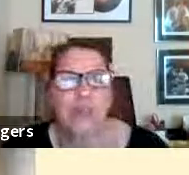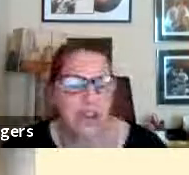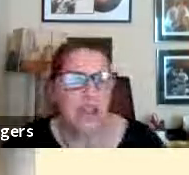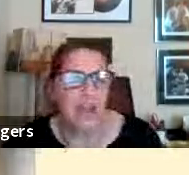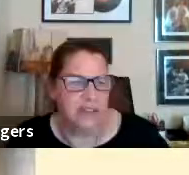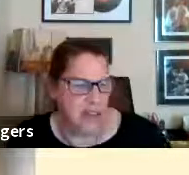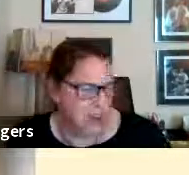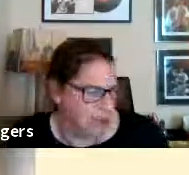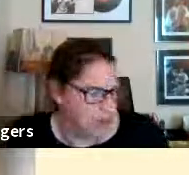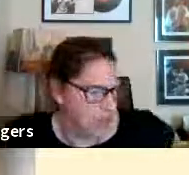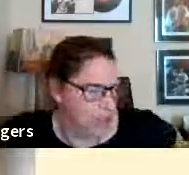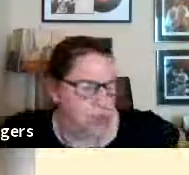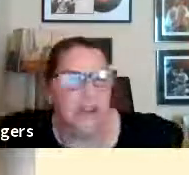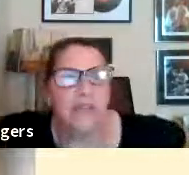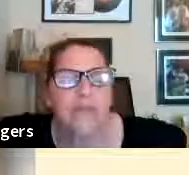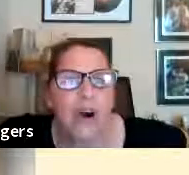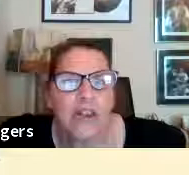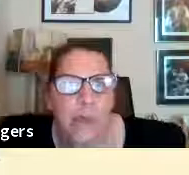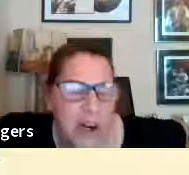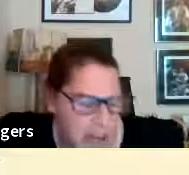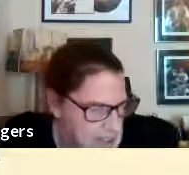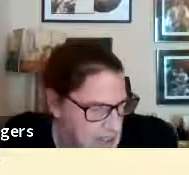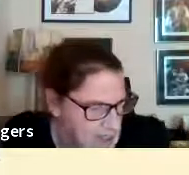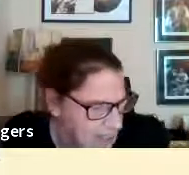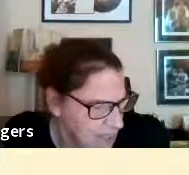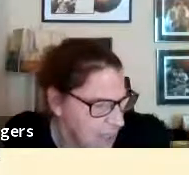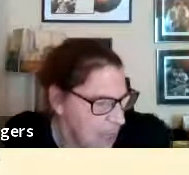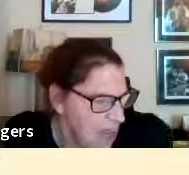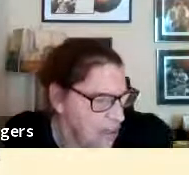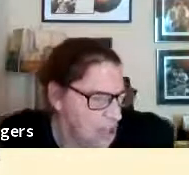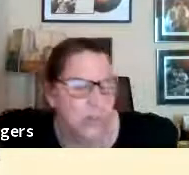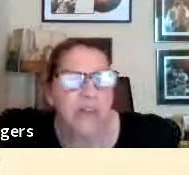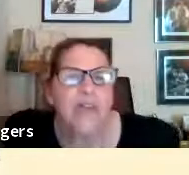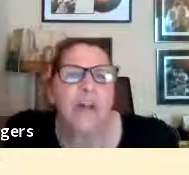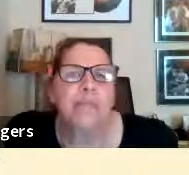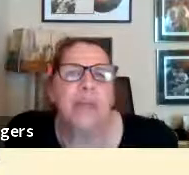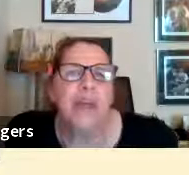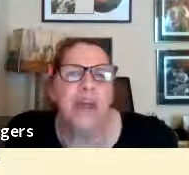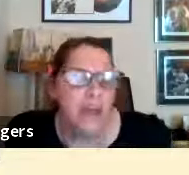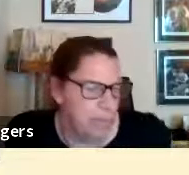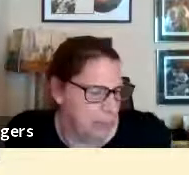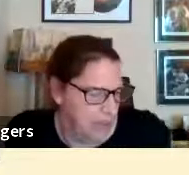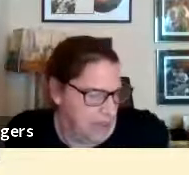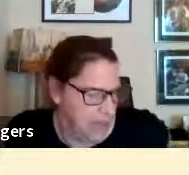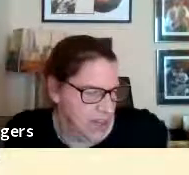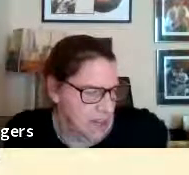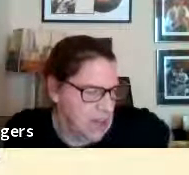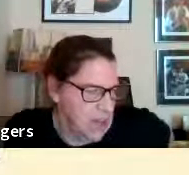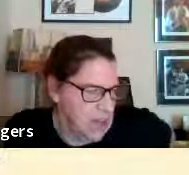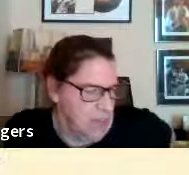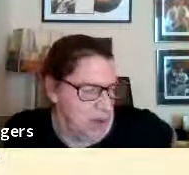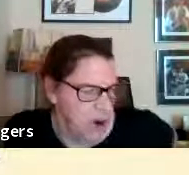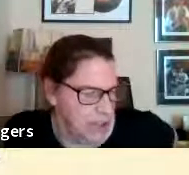Hughes. She is the Executive Artistic Director of ArtSpark in Texas, and she has been developing and